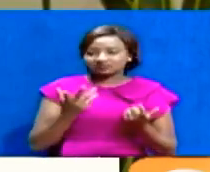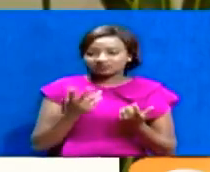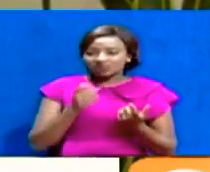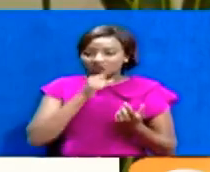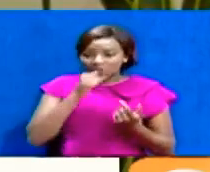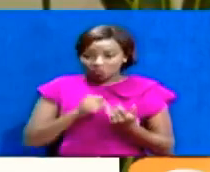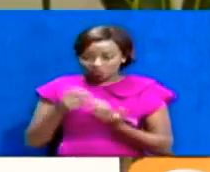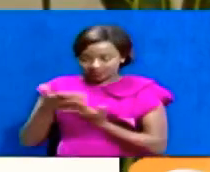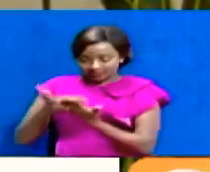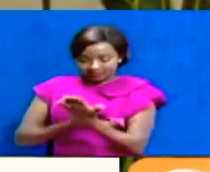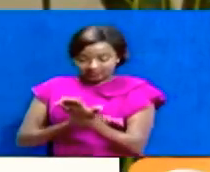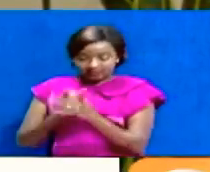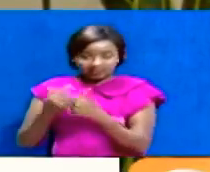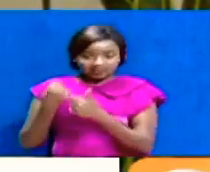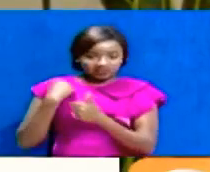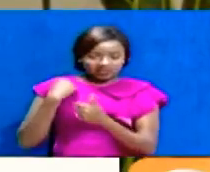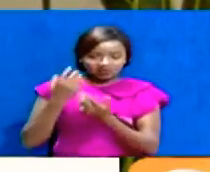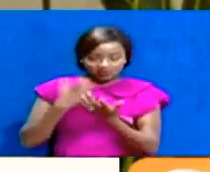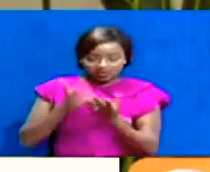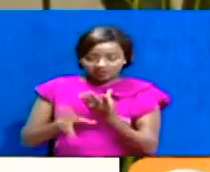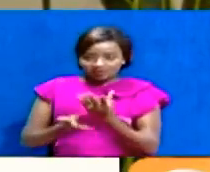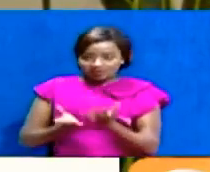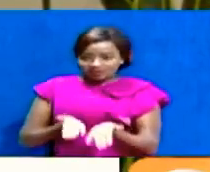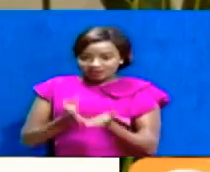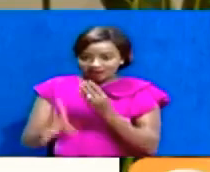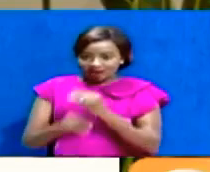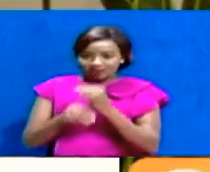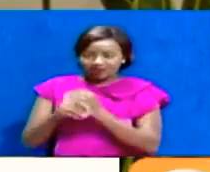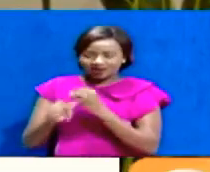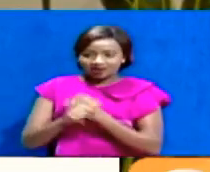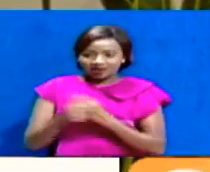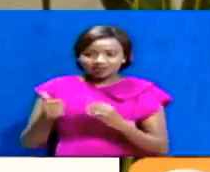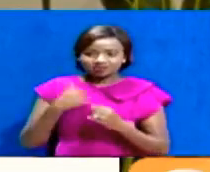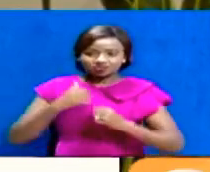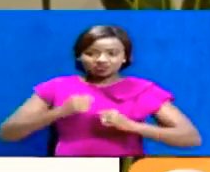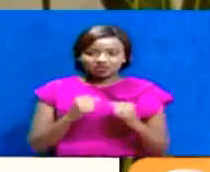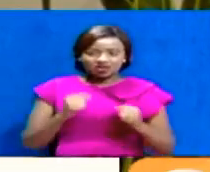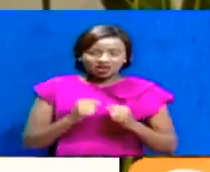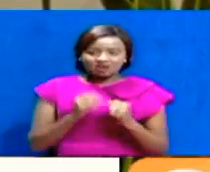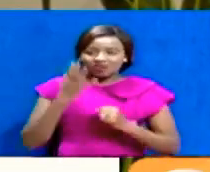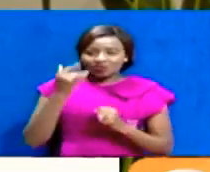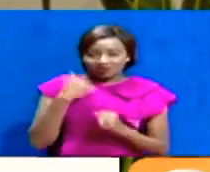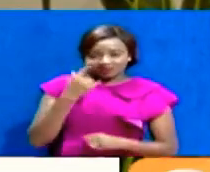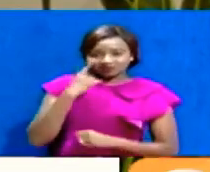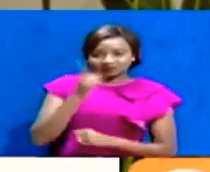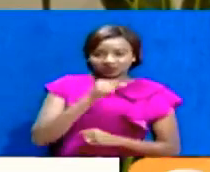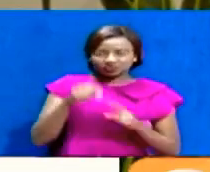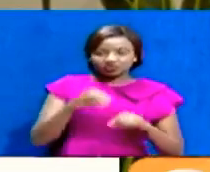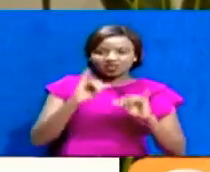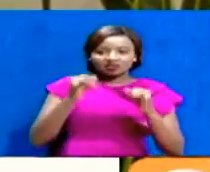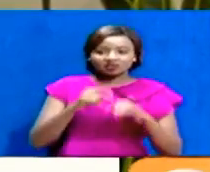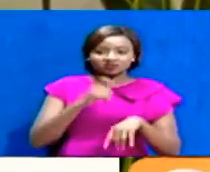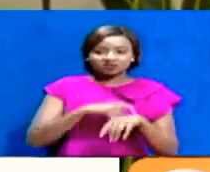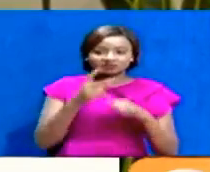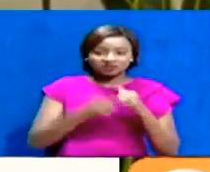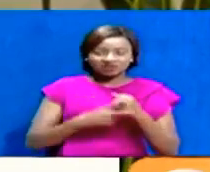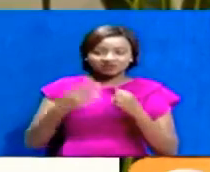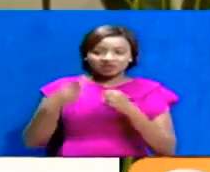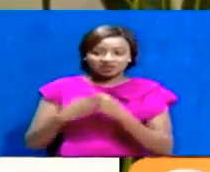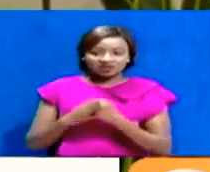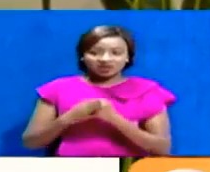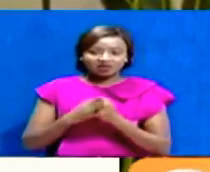And yesterday, a correction was required, which we did. And I think I'm happy, particularly because I've seen it in the news today at 7 o'clock, 9 o'clock,